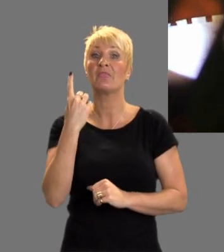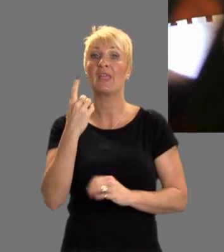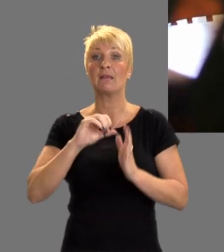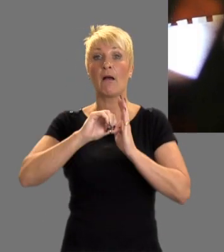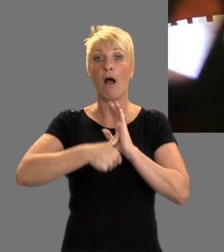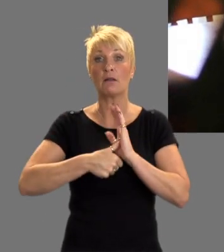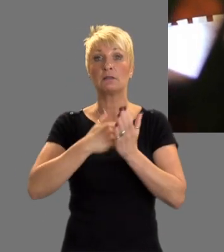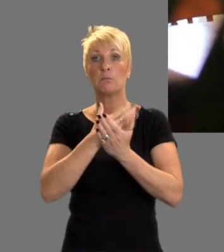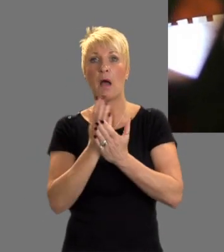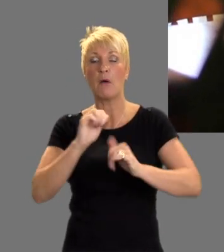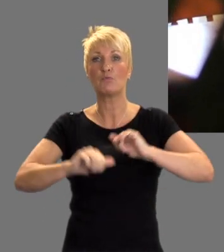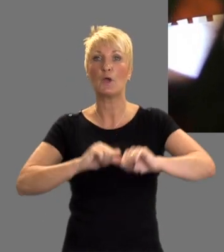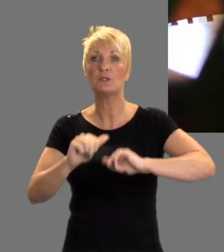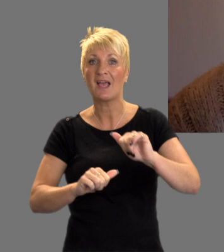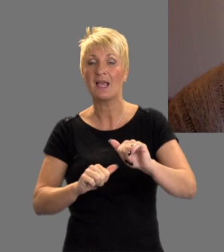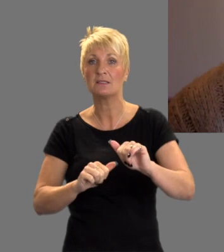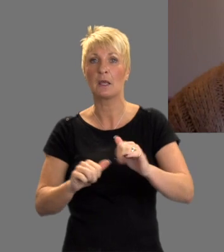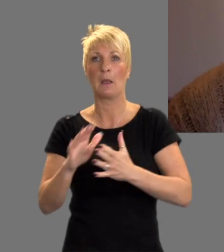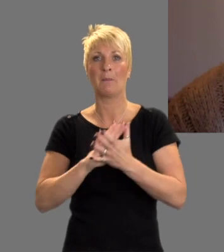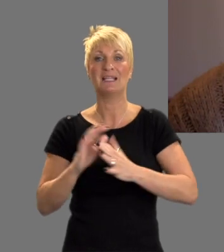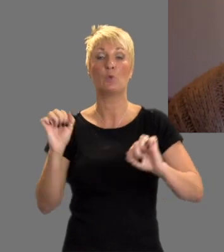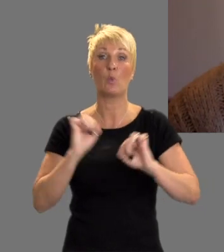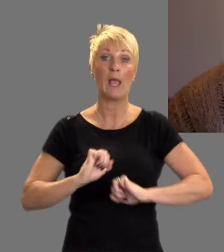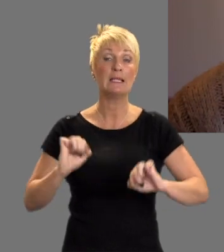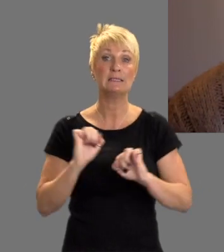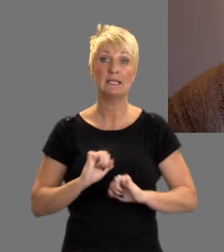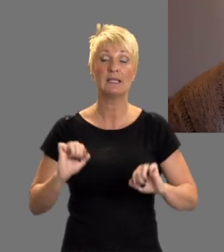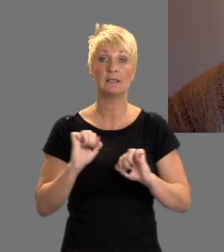hardest parts of the process for everyone so far has just been waiting.